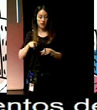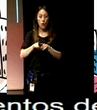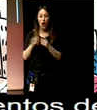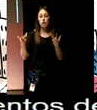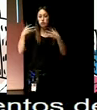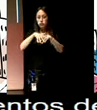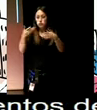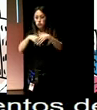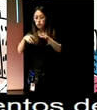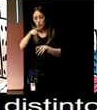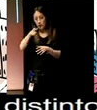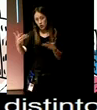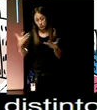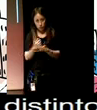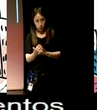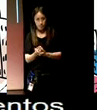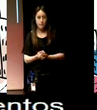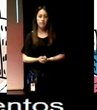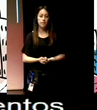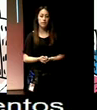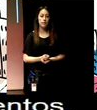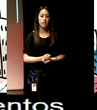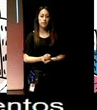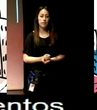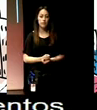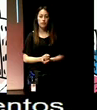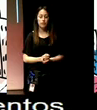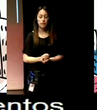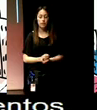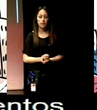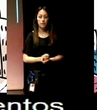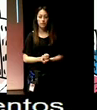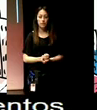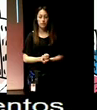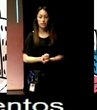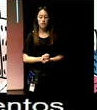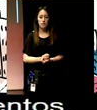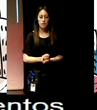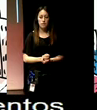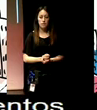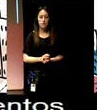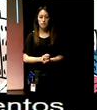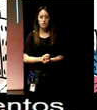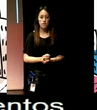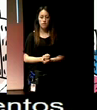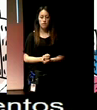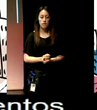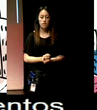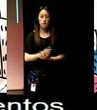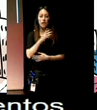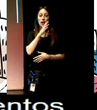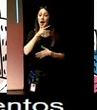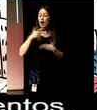We are speaking about a tour now that is on the footsteps of Jesus, the footsteps